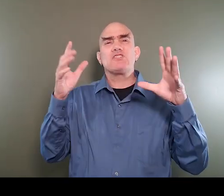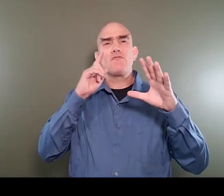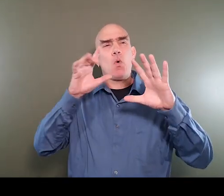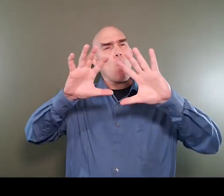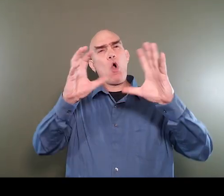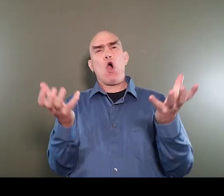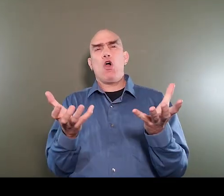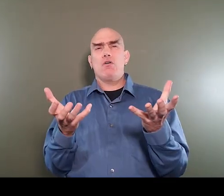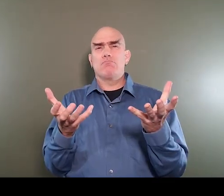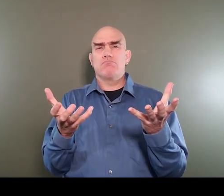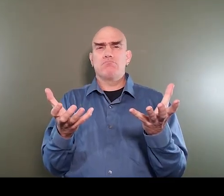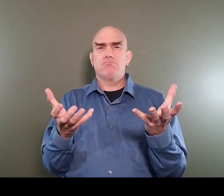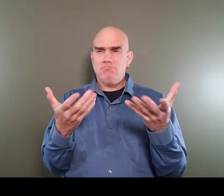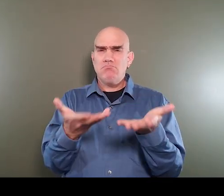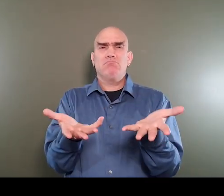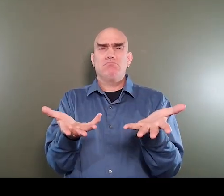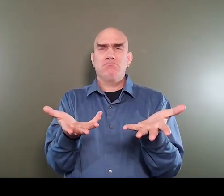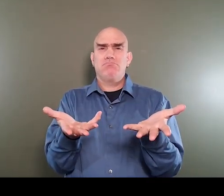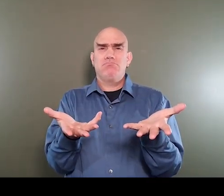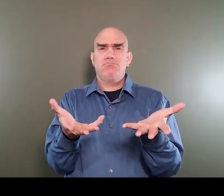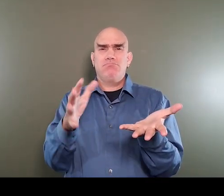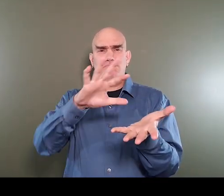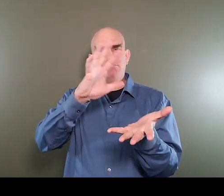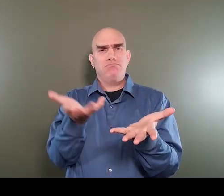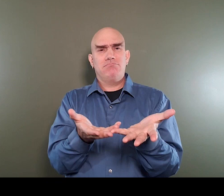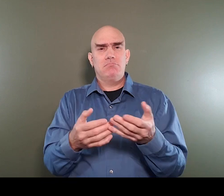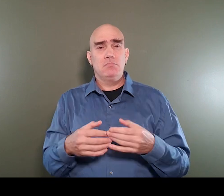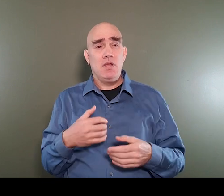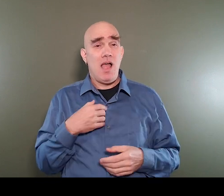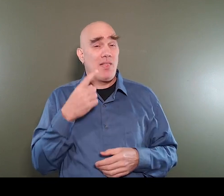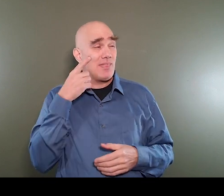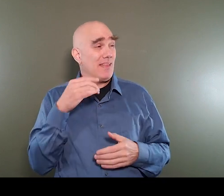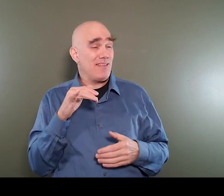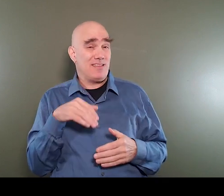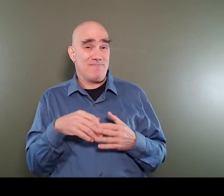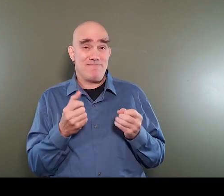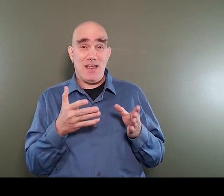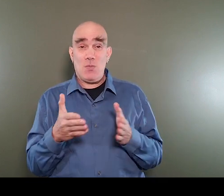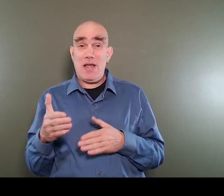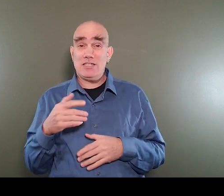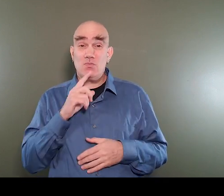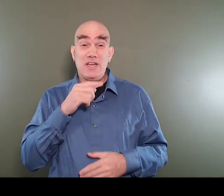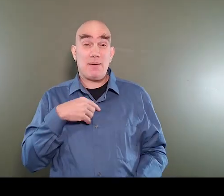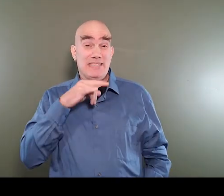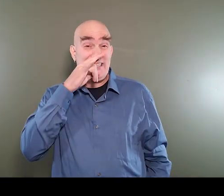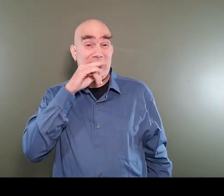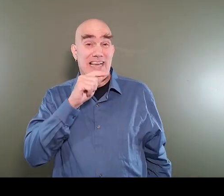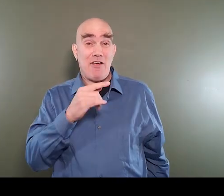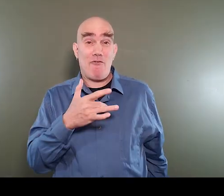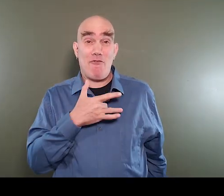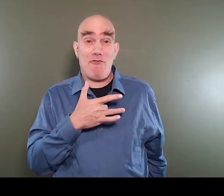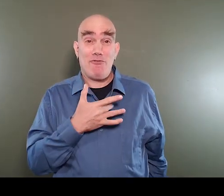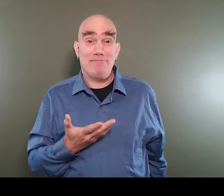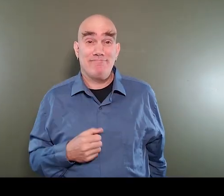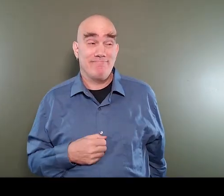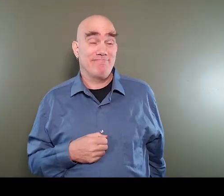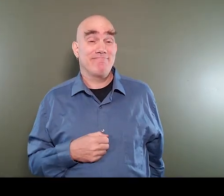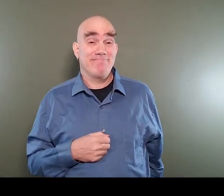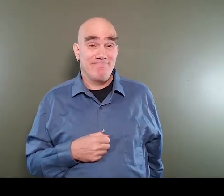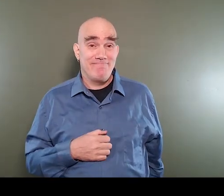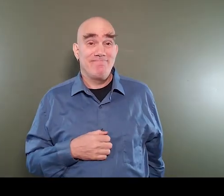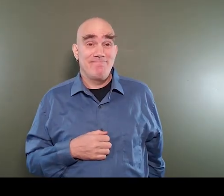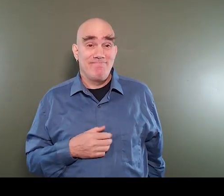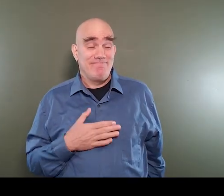is what is your vision for the world at large? I think that in